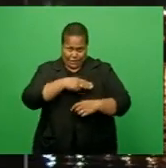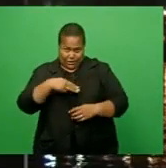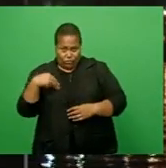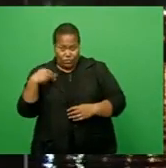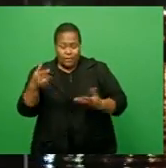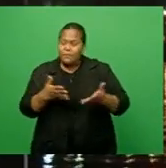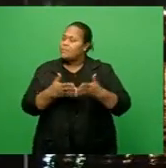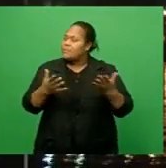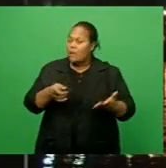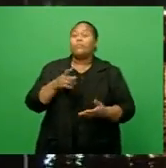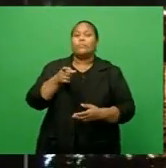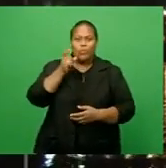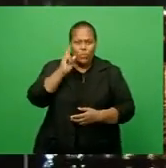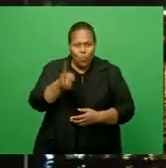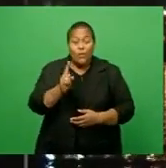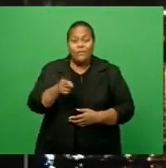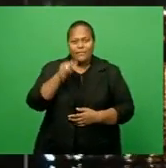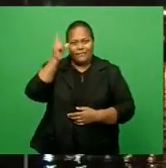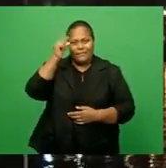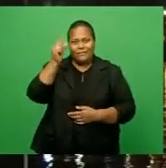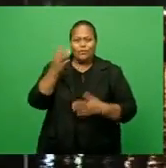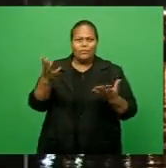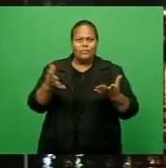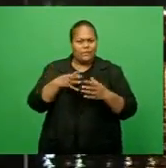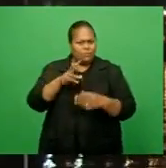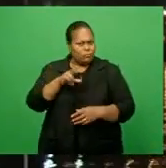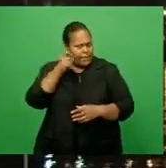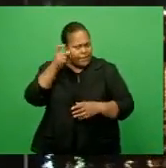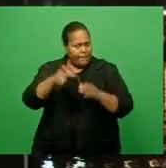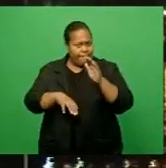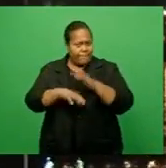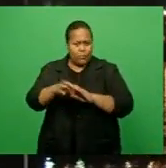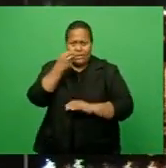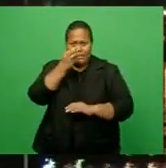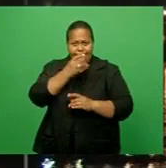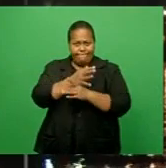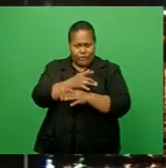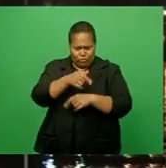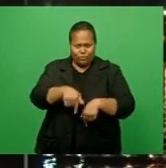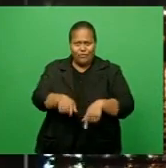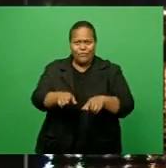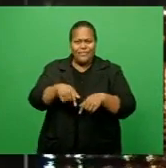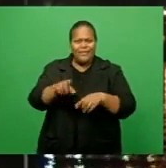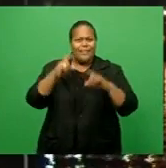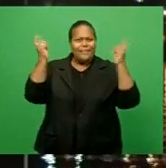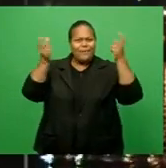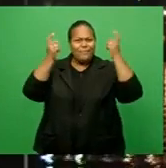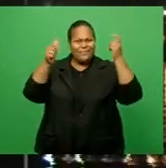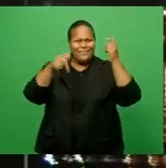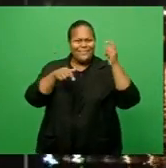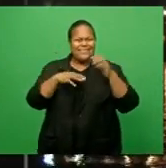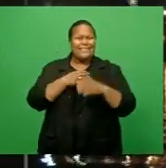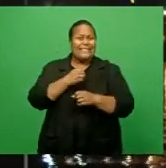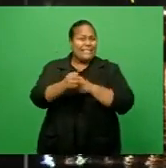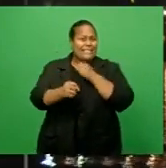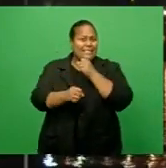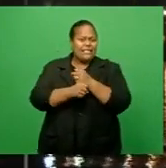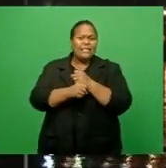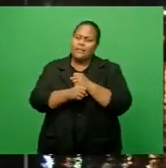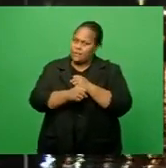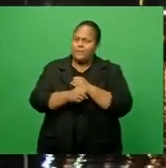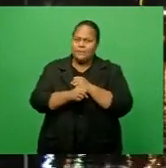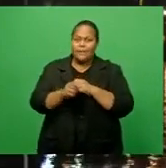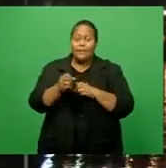Fijians to be vigilant while consuming fish this festive season. Minister Semi Koroi-Lavisao says there is a high chance for people having